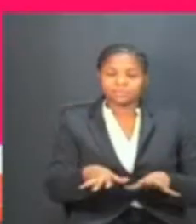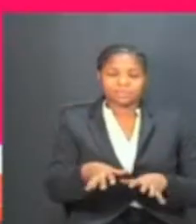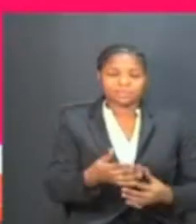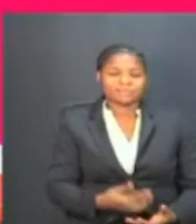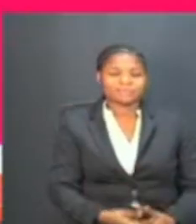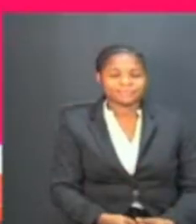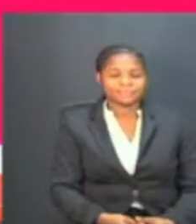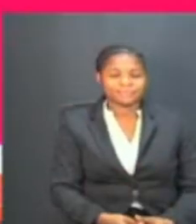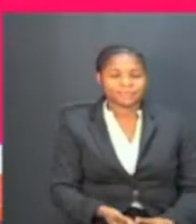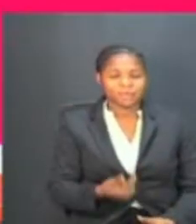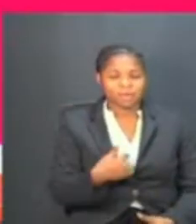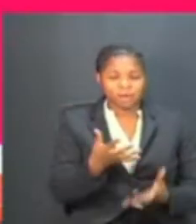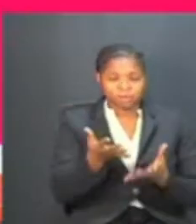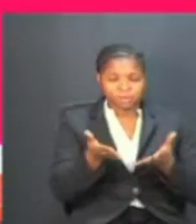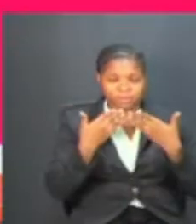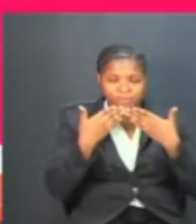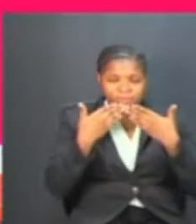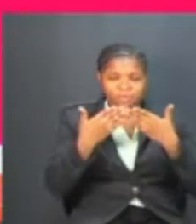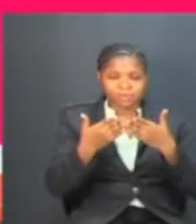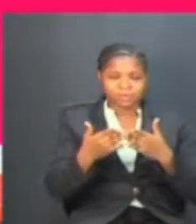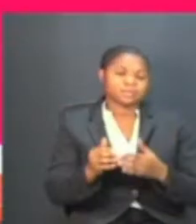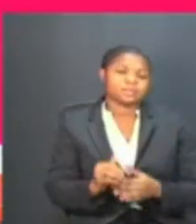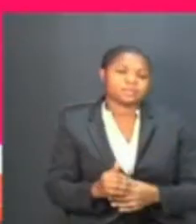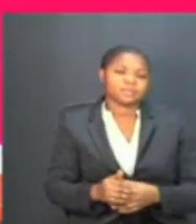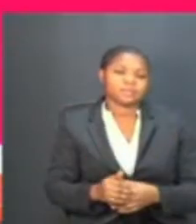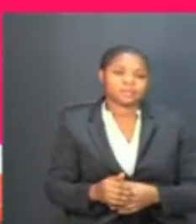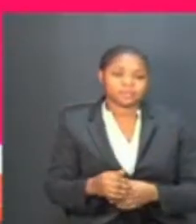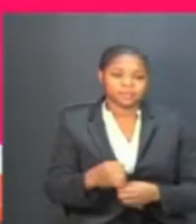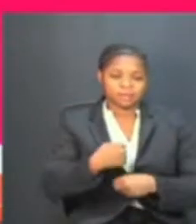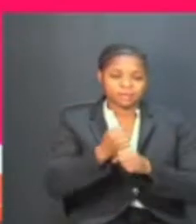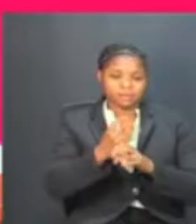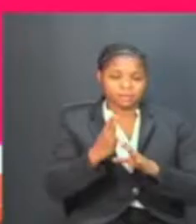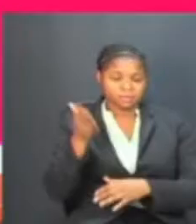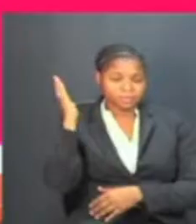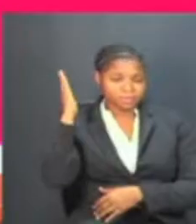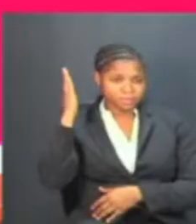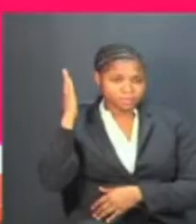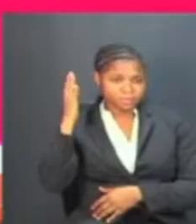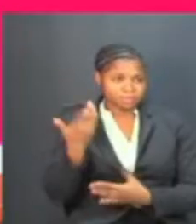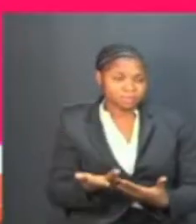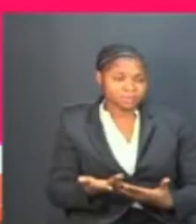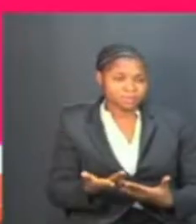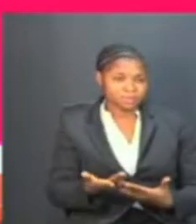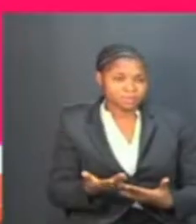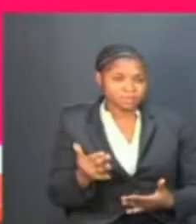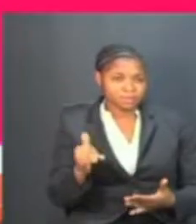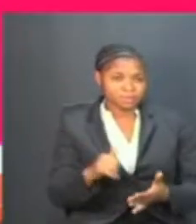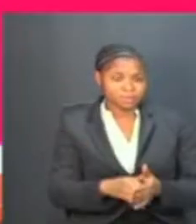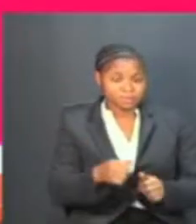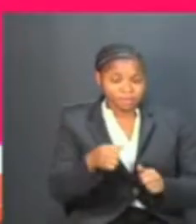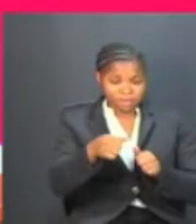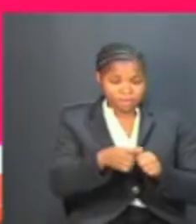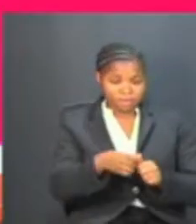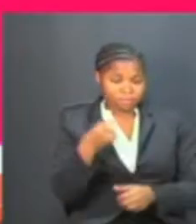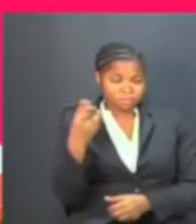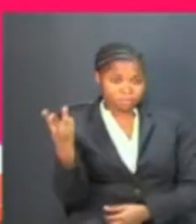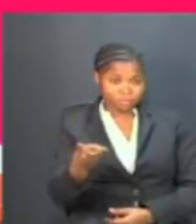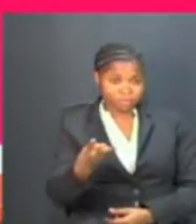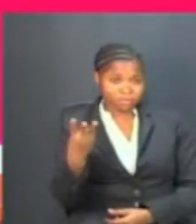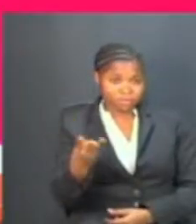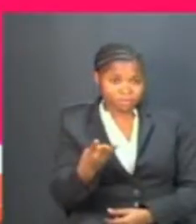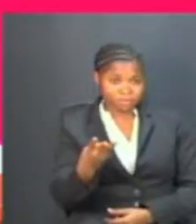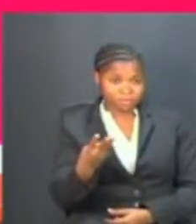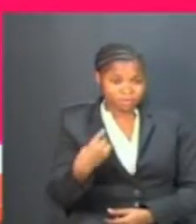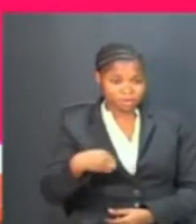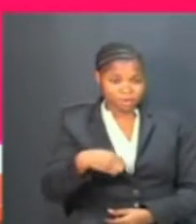want to thank the maker of the statement that every Wednesday we must